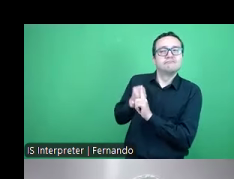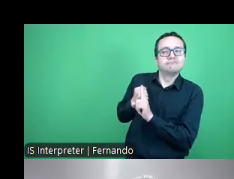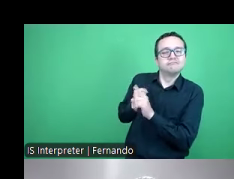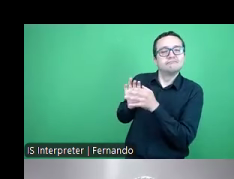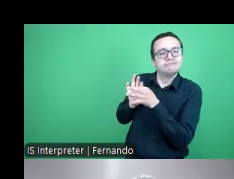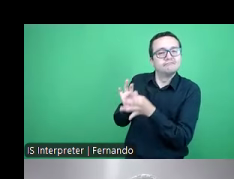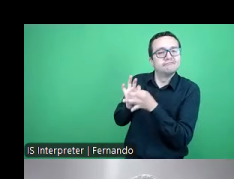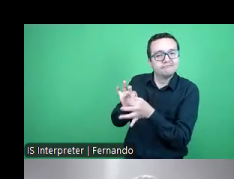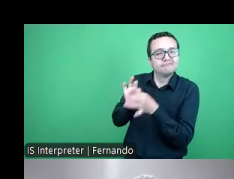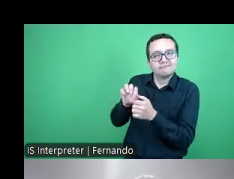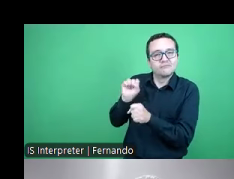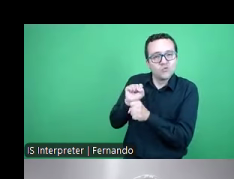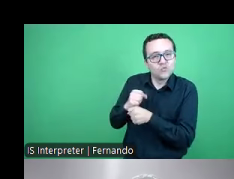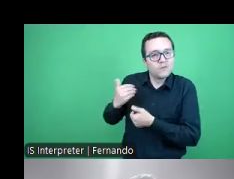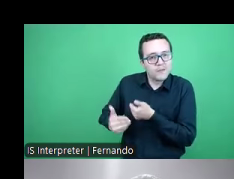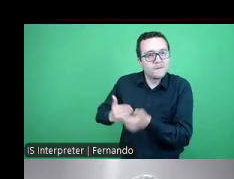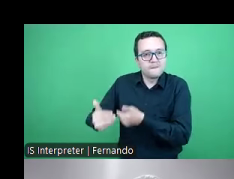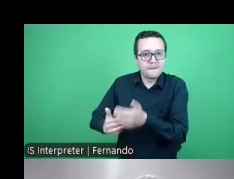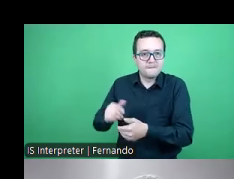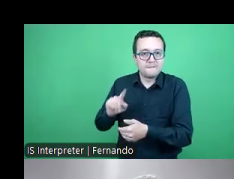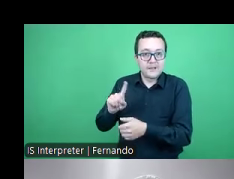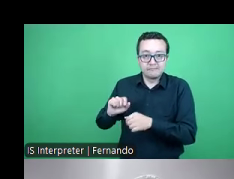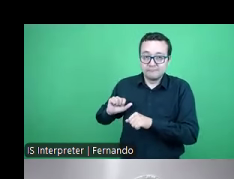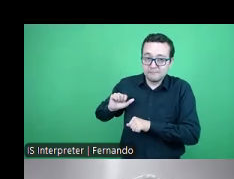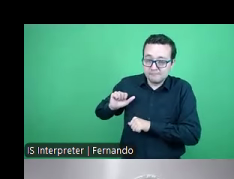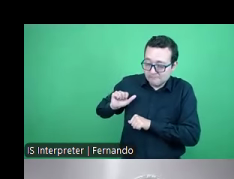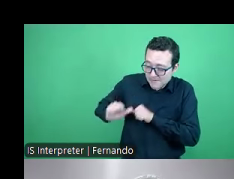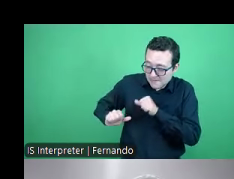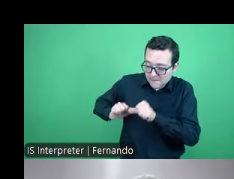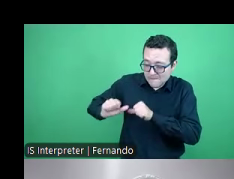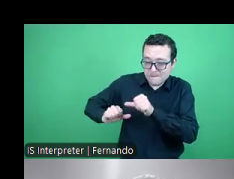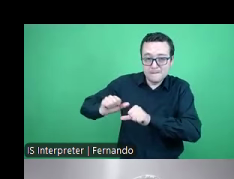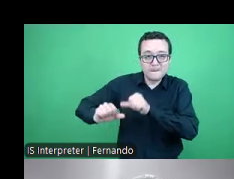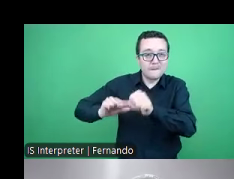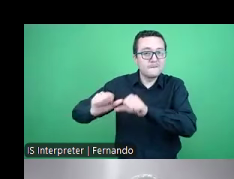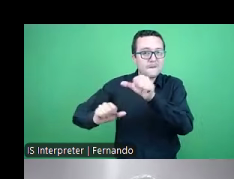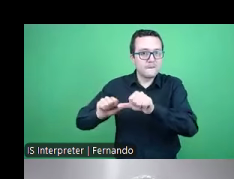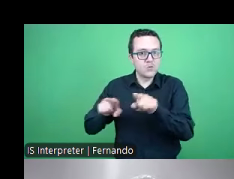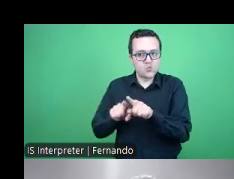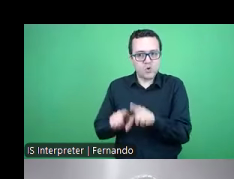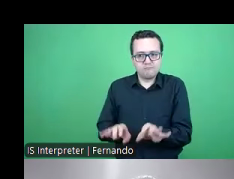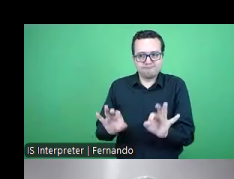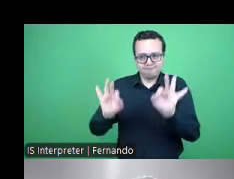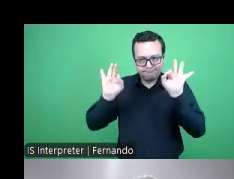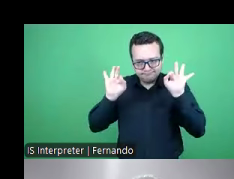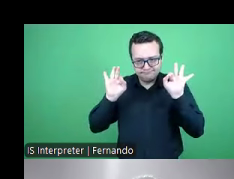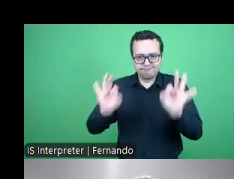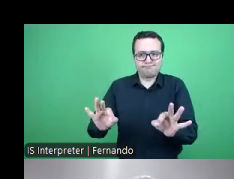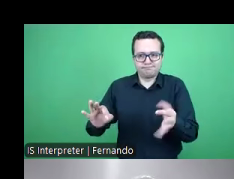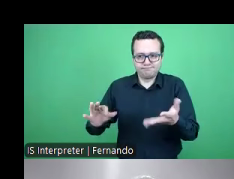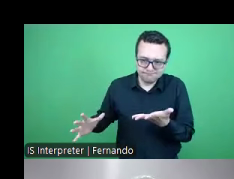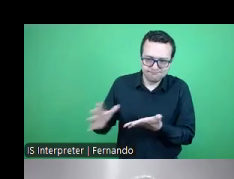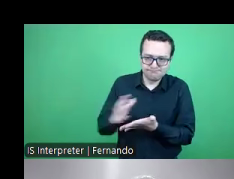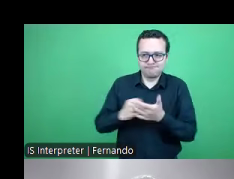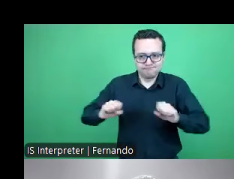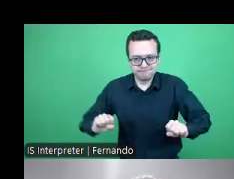strengthen the commitment organisasi in Indonesia, saya, Indonesia I Mental Health and my Association, organization and I, terlibat Indonesian penuh Health Mental untuk menguatkan, Association, memberikan were komitmen fully dari apa yang